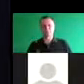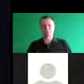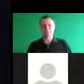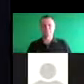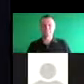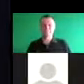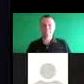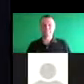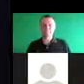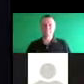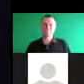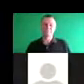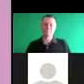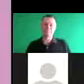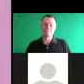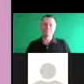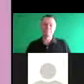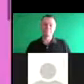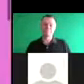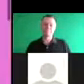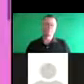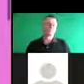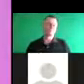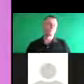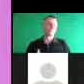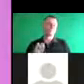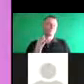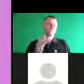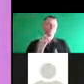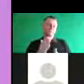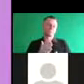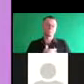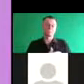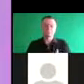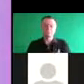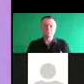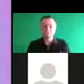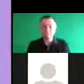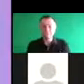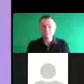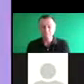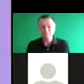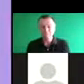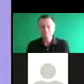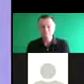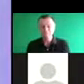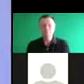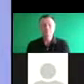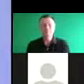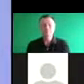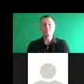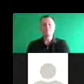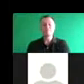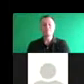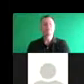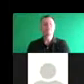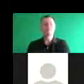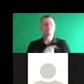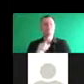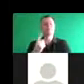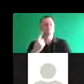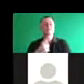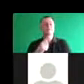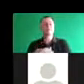Sure. I'll just firstly, I think, begin with the unseen. For